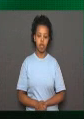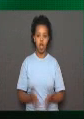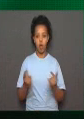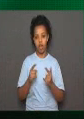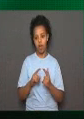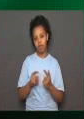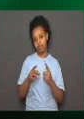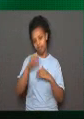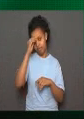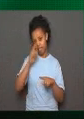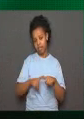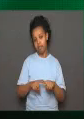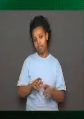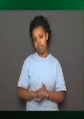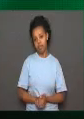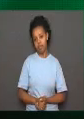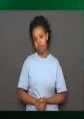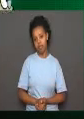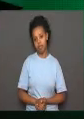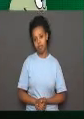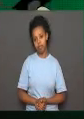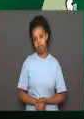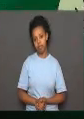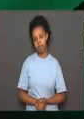Let's get back to our lesson.